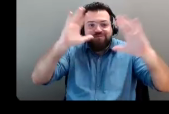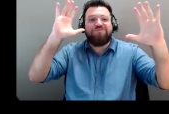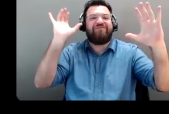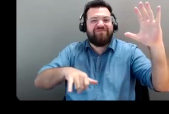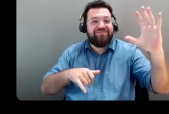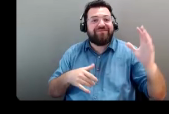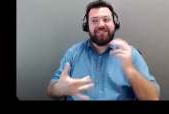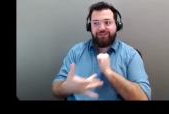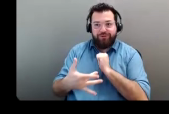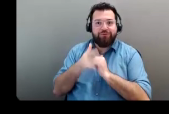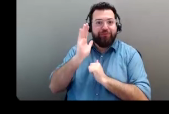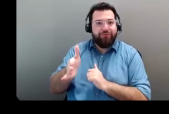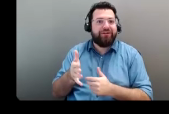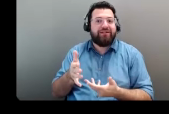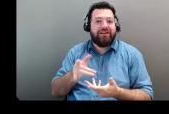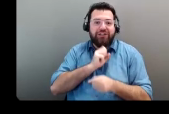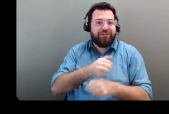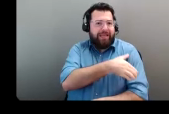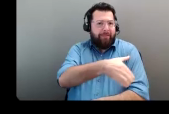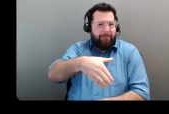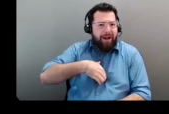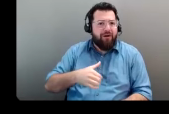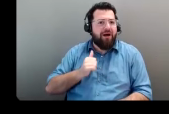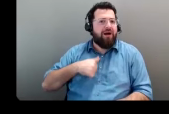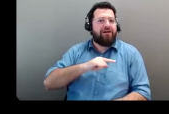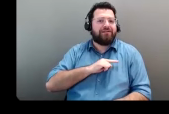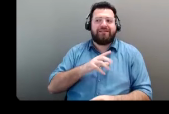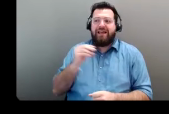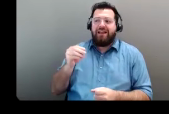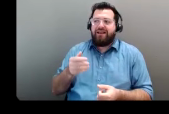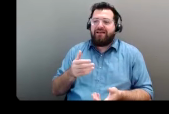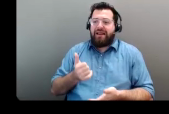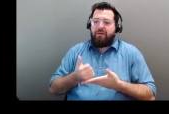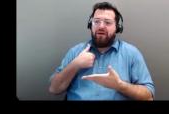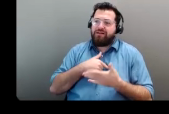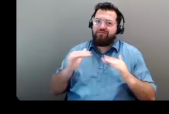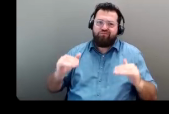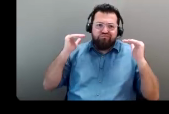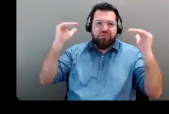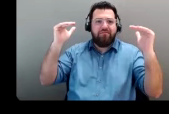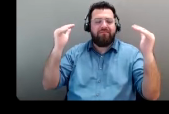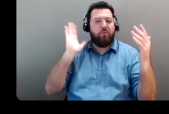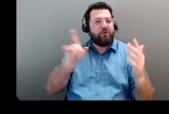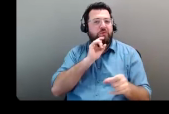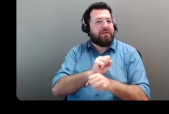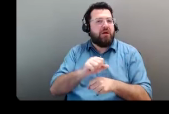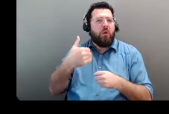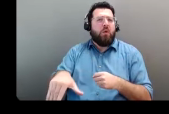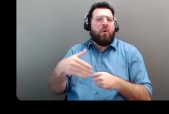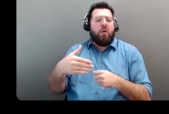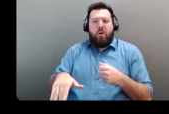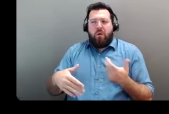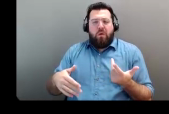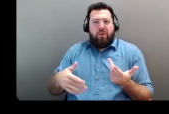that technology would empower us and bring us to a different level that was going to really bring us